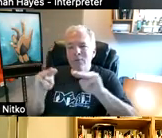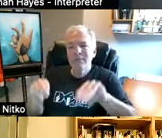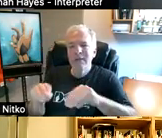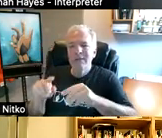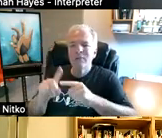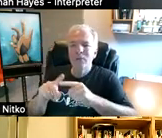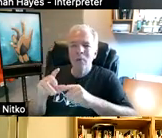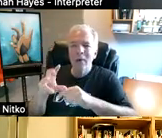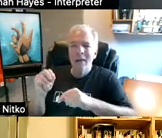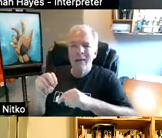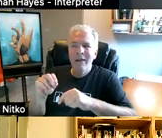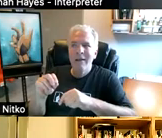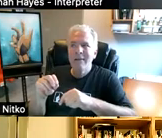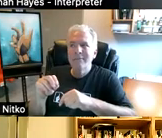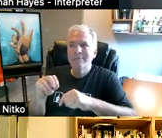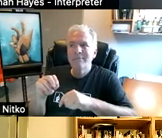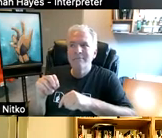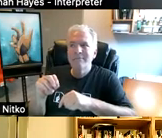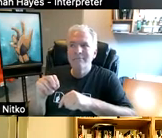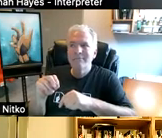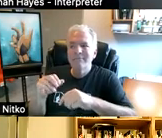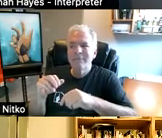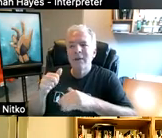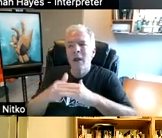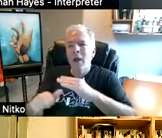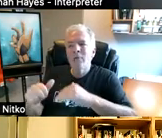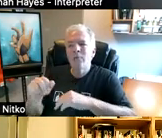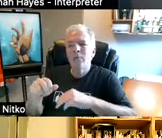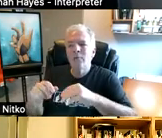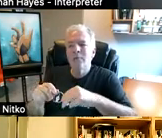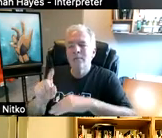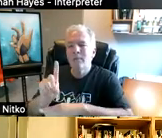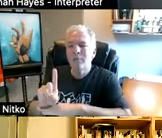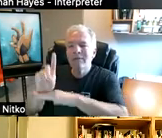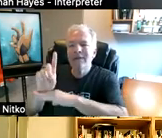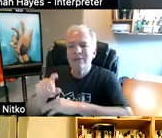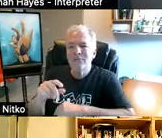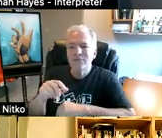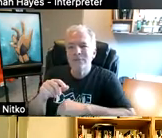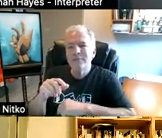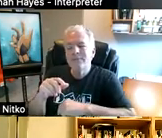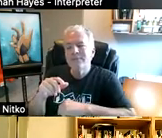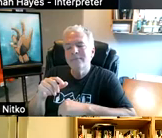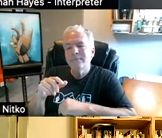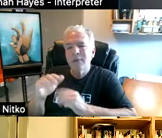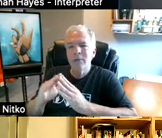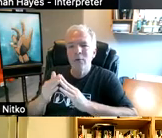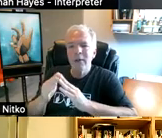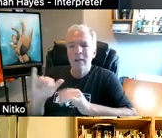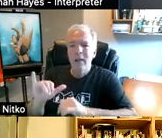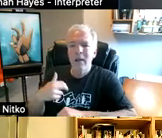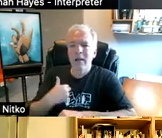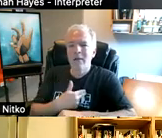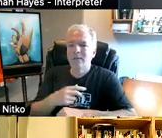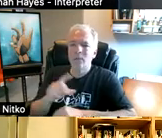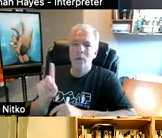So the goal with all of this and providing videos in museums is just to have more of an open access to others and